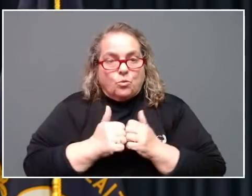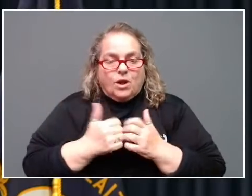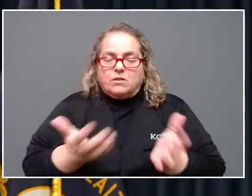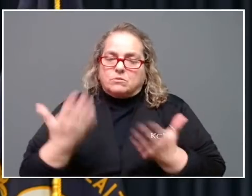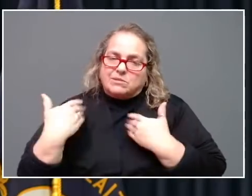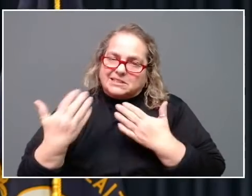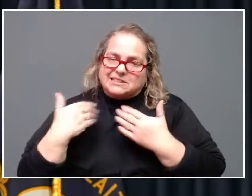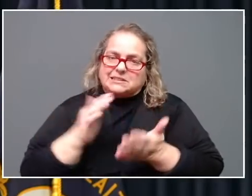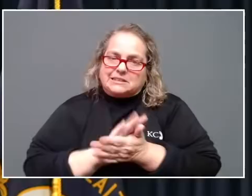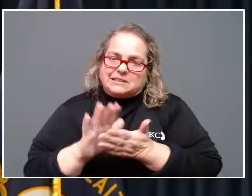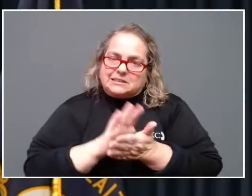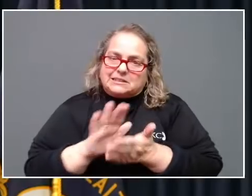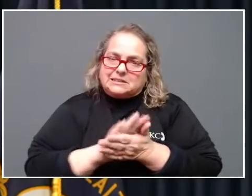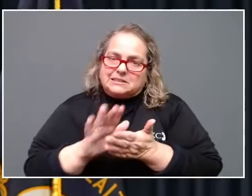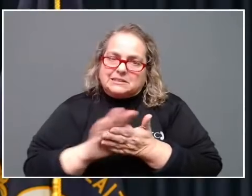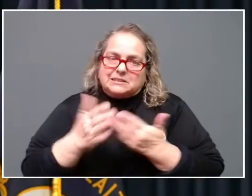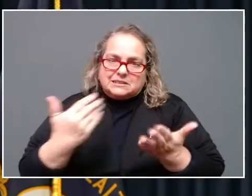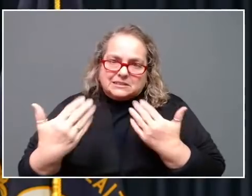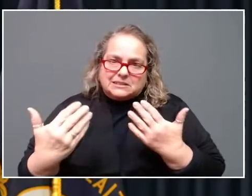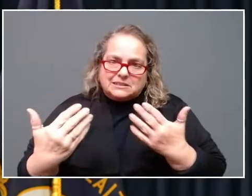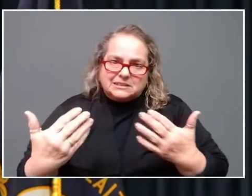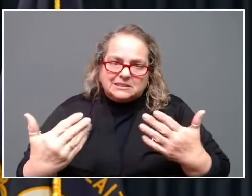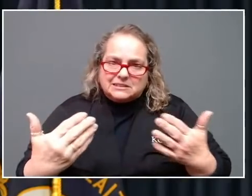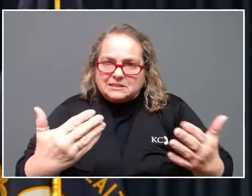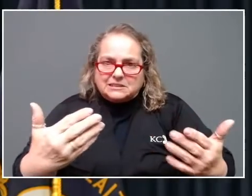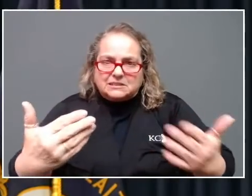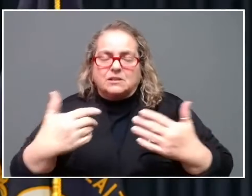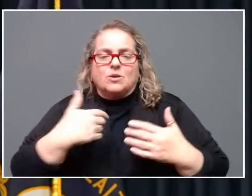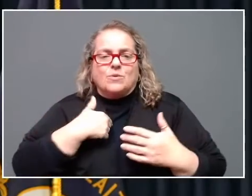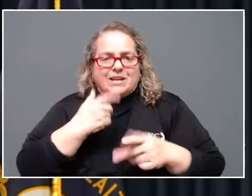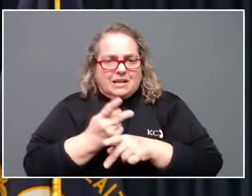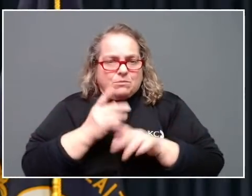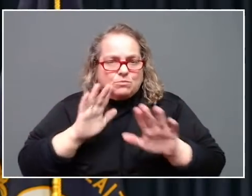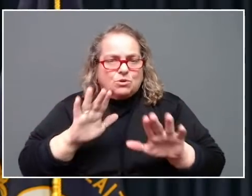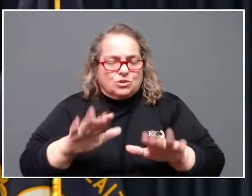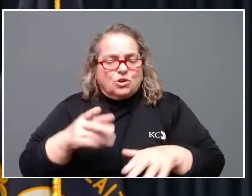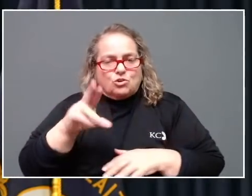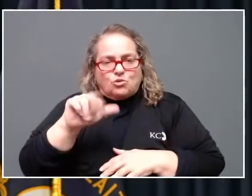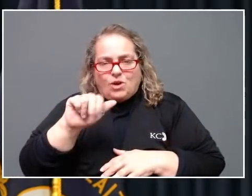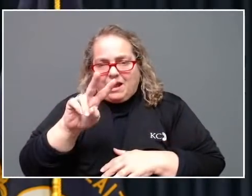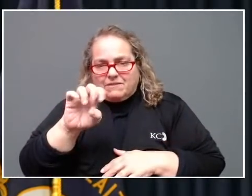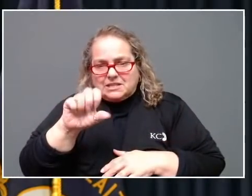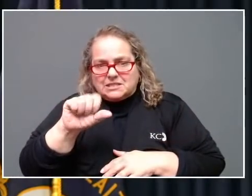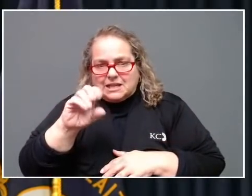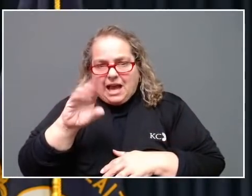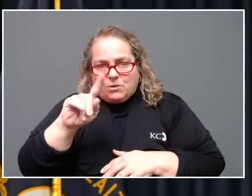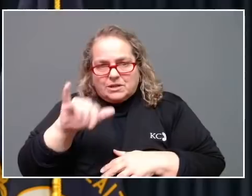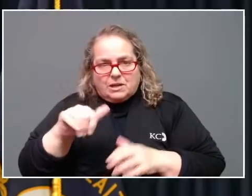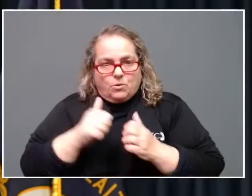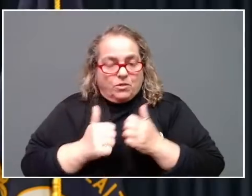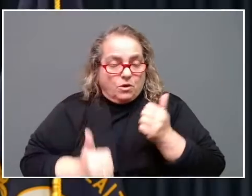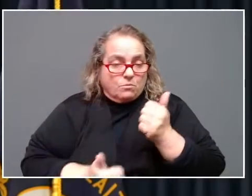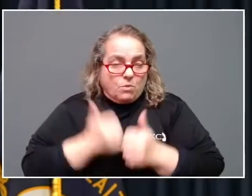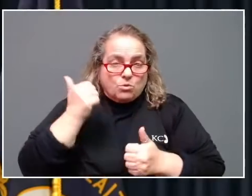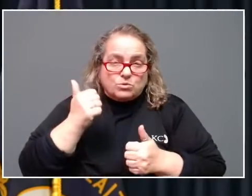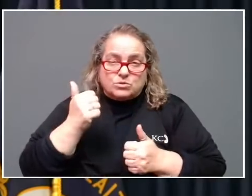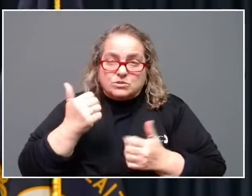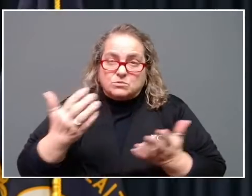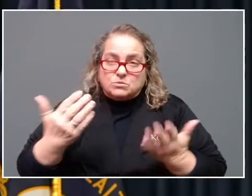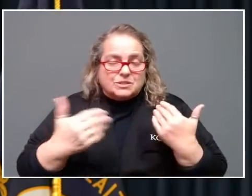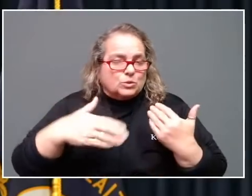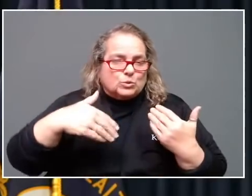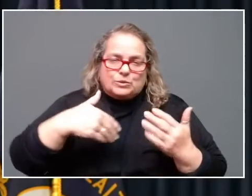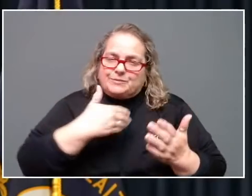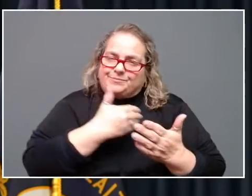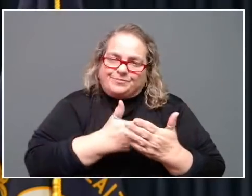pushing and pushing. Certainly, Graves County still with the most debris isn't near the 41%. Many